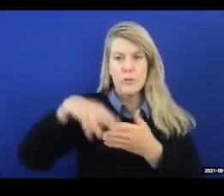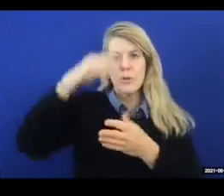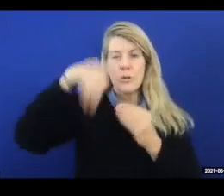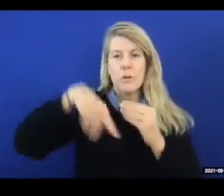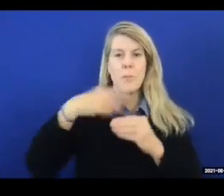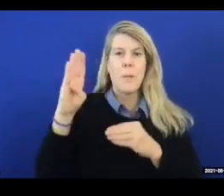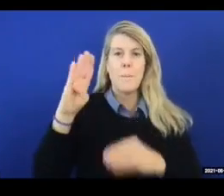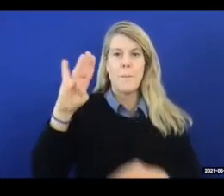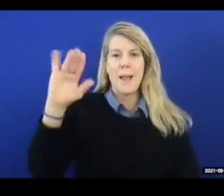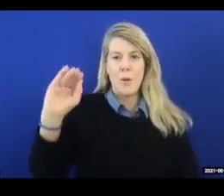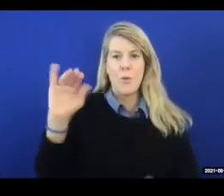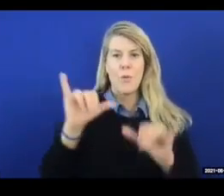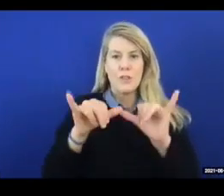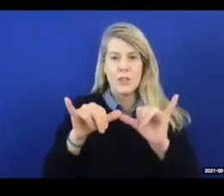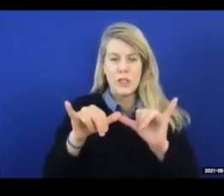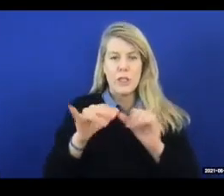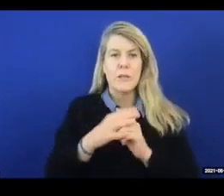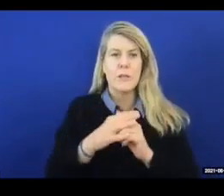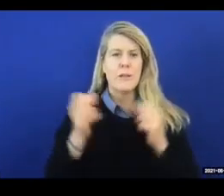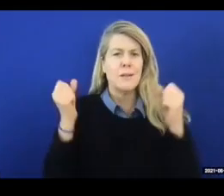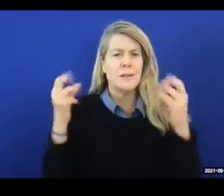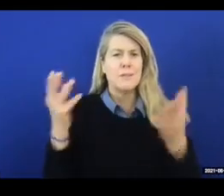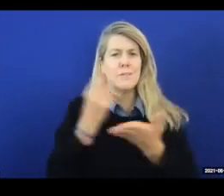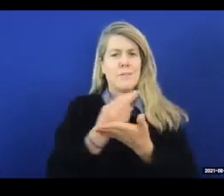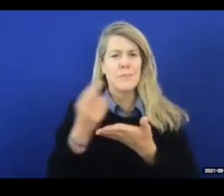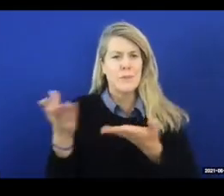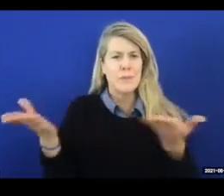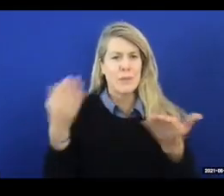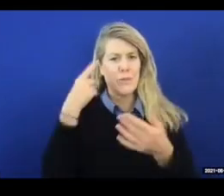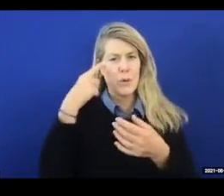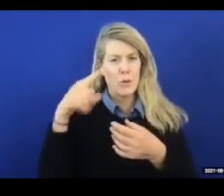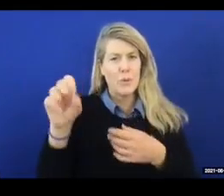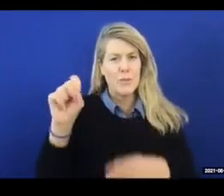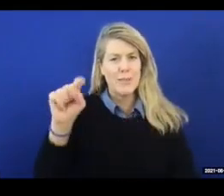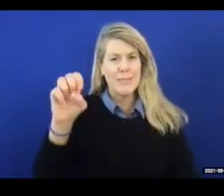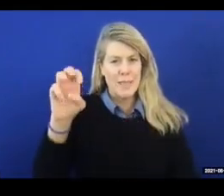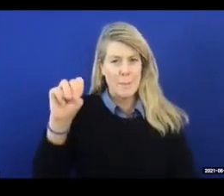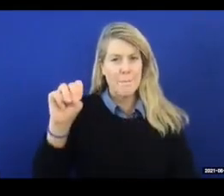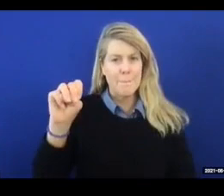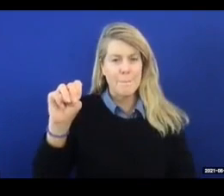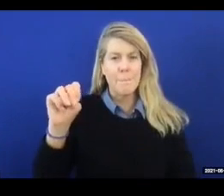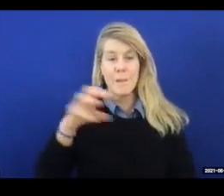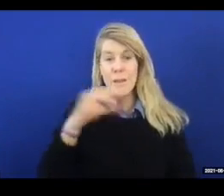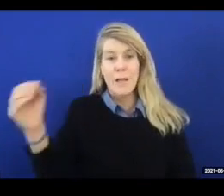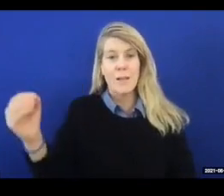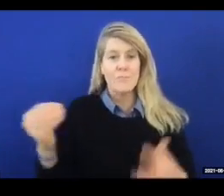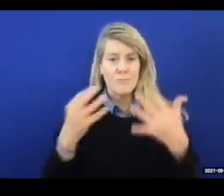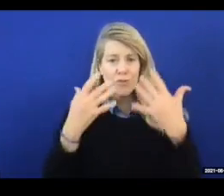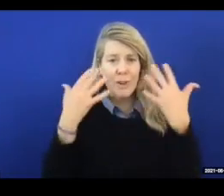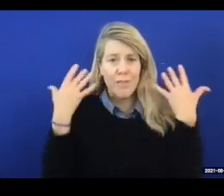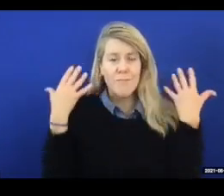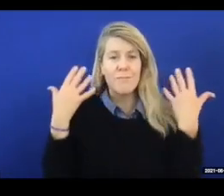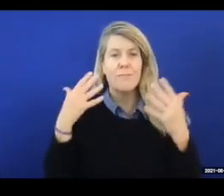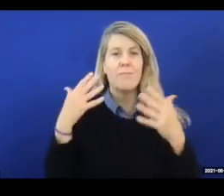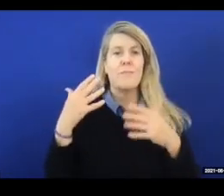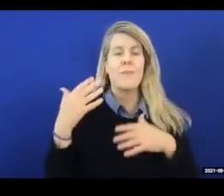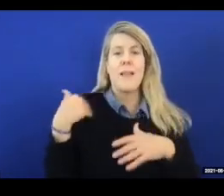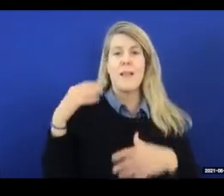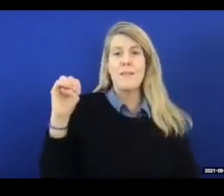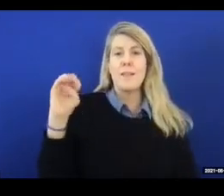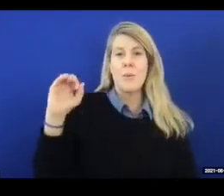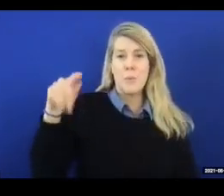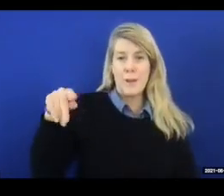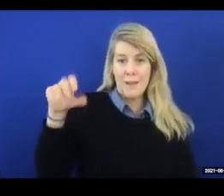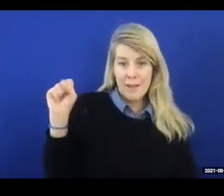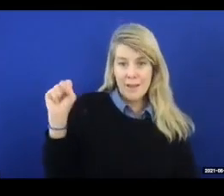about bioengineering. There are so many vast resources here available for you, and it's a really friendly environment. I have an EOPS